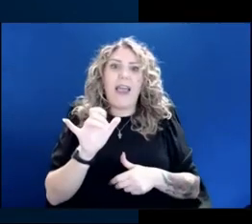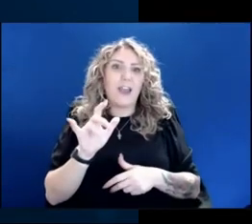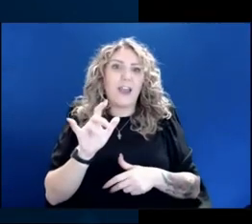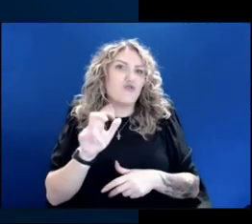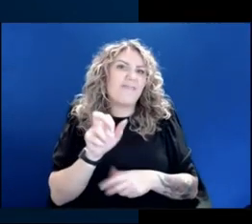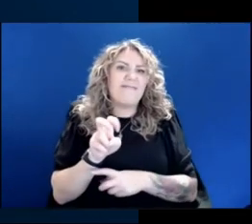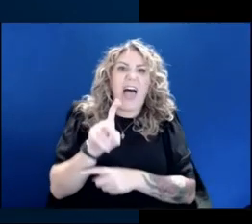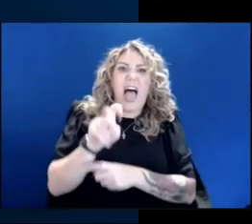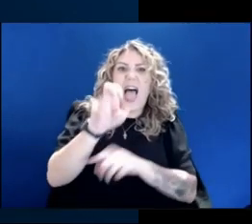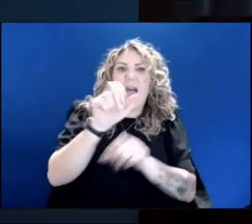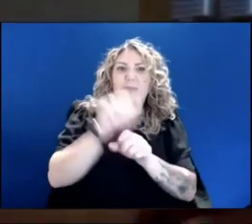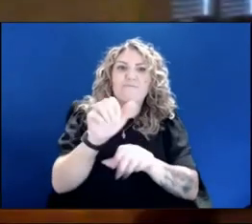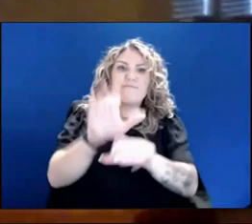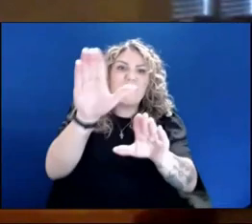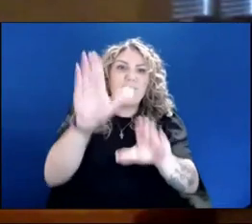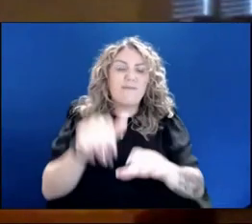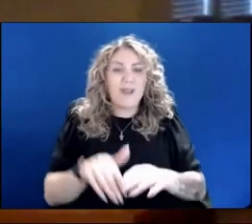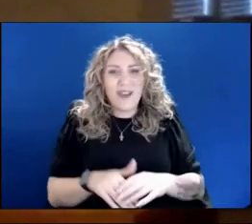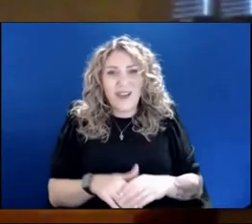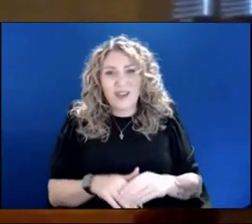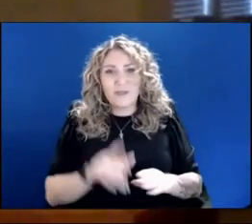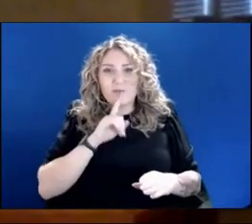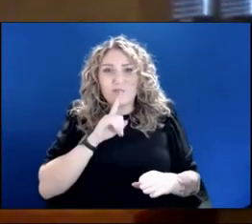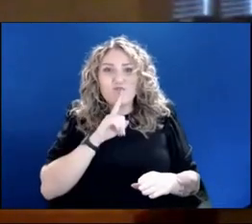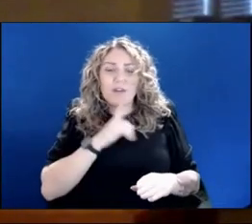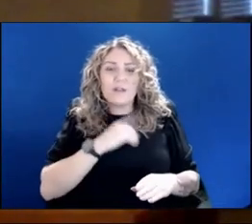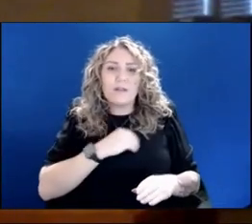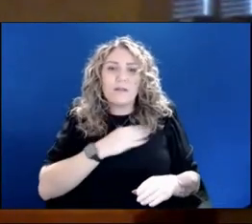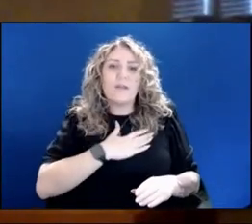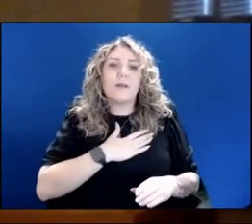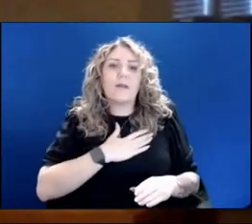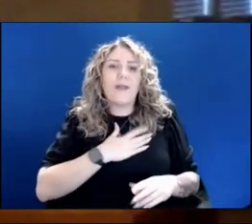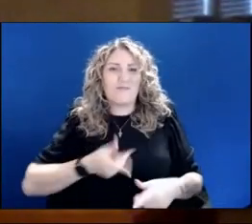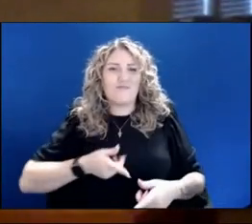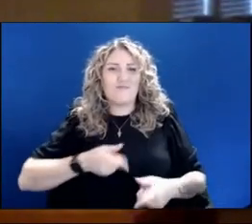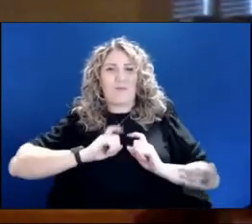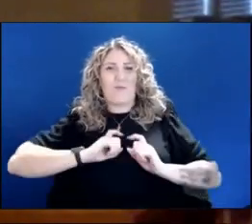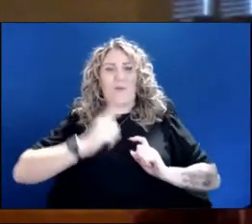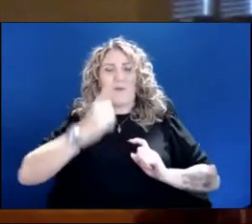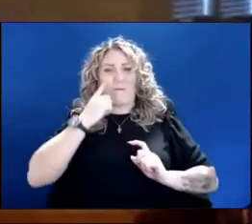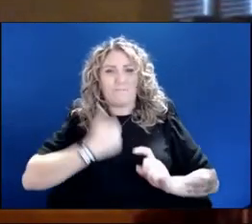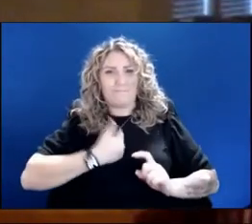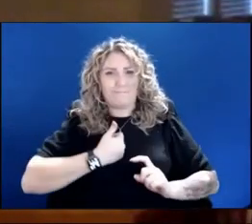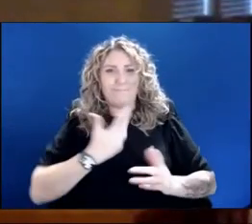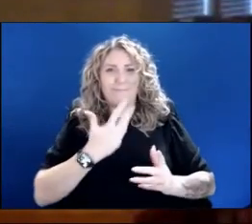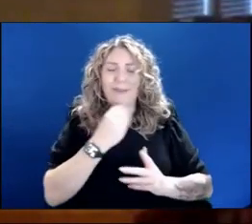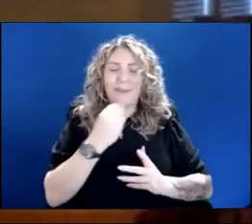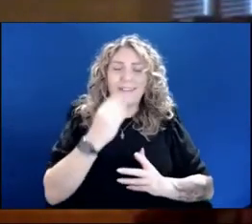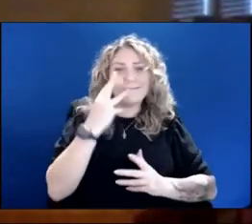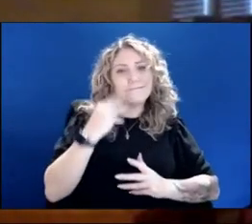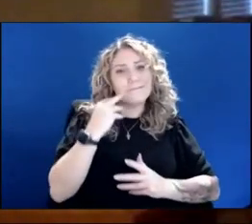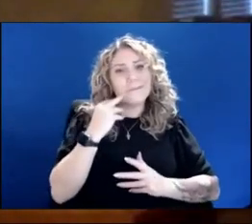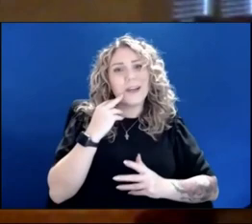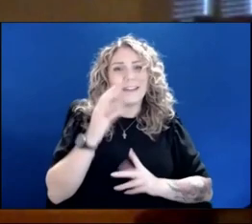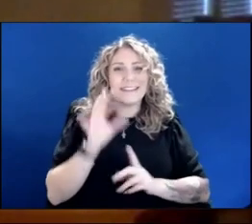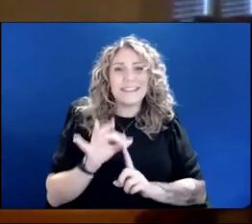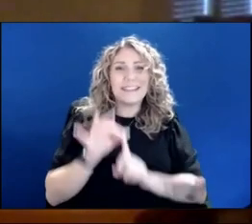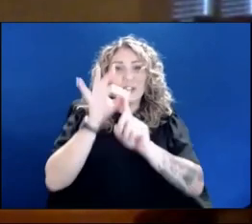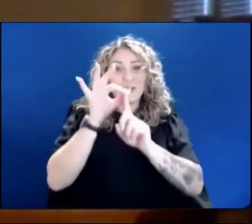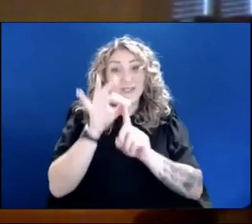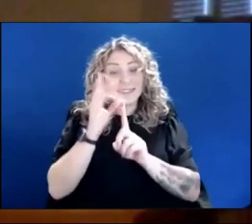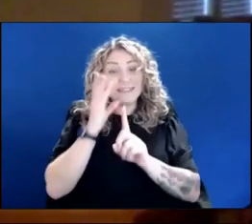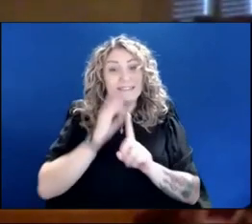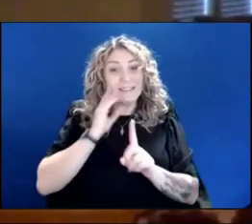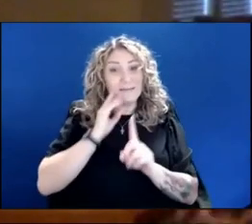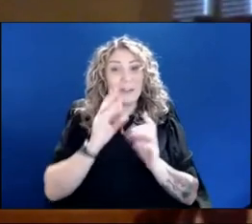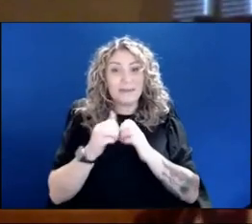was really fulfilling and rewarding to be able to share that experience with a group of people who've already shared kind of a unique sort of experience